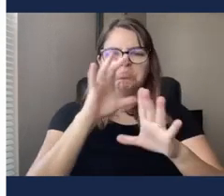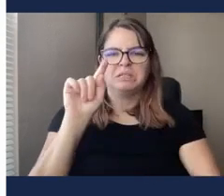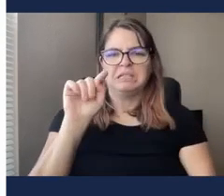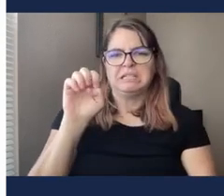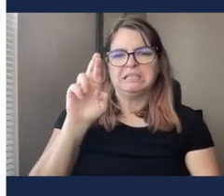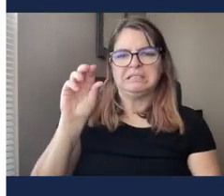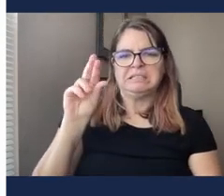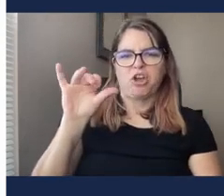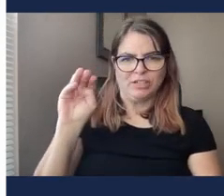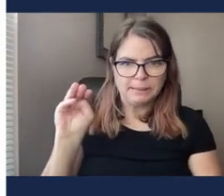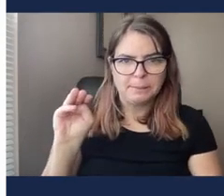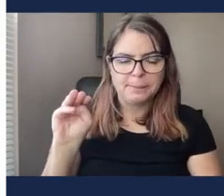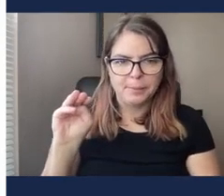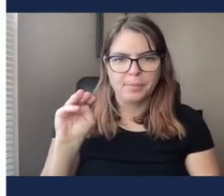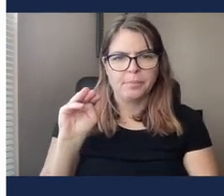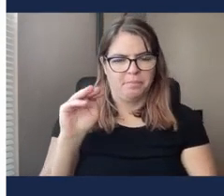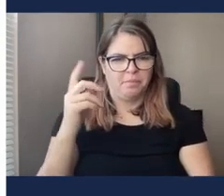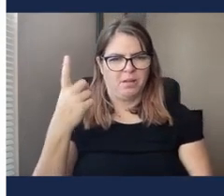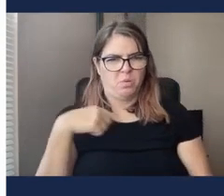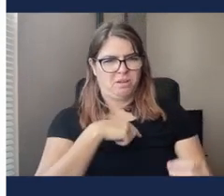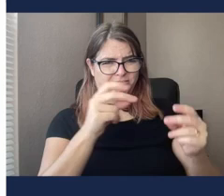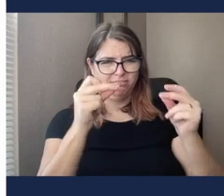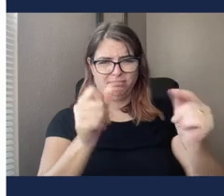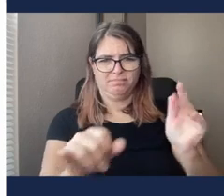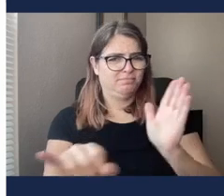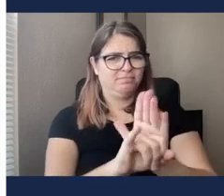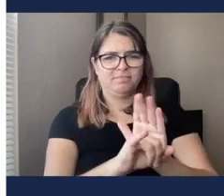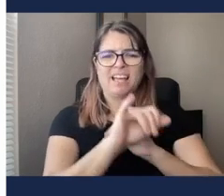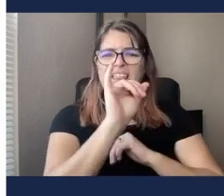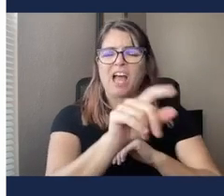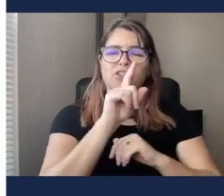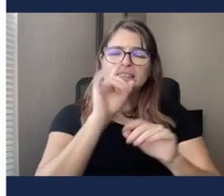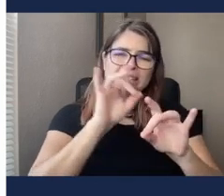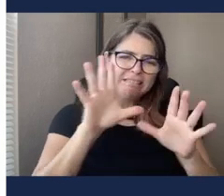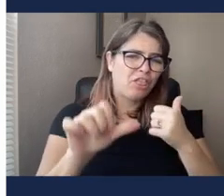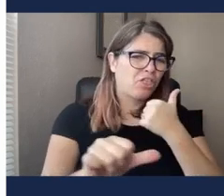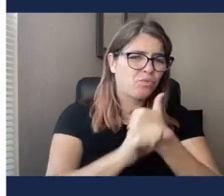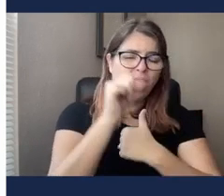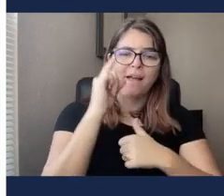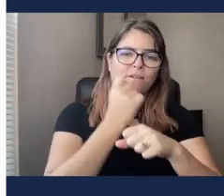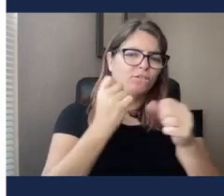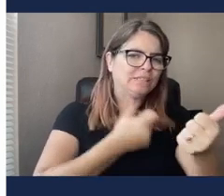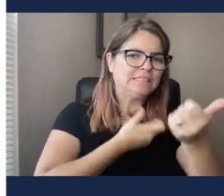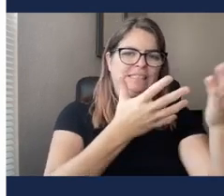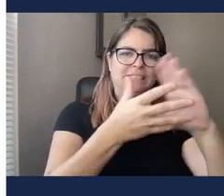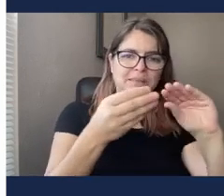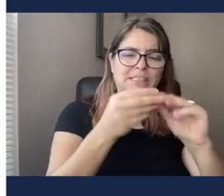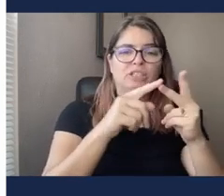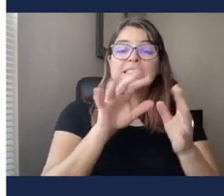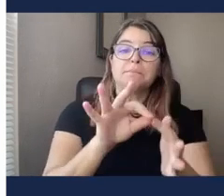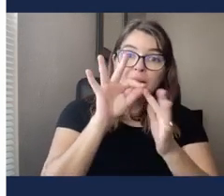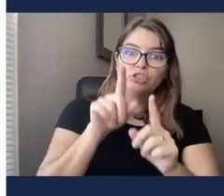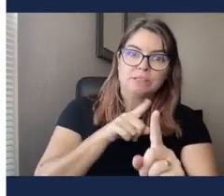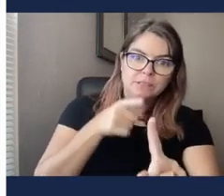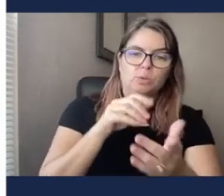This we immediately identified as a grave threat to free speech, and particularly student activism on